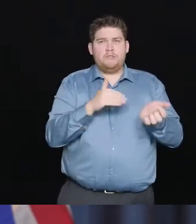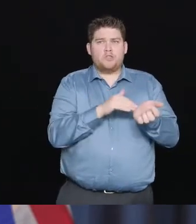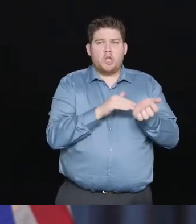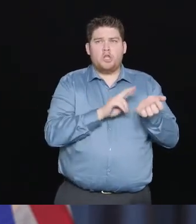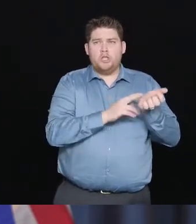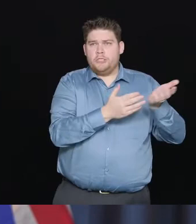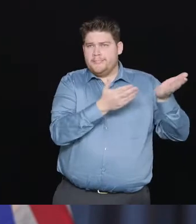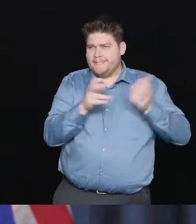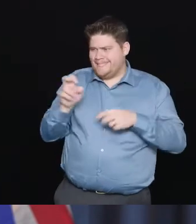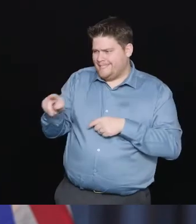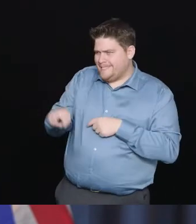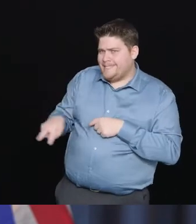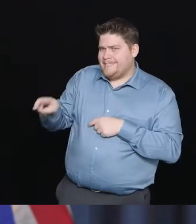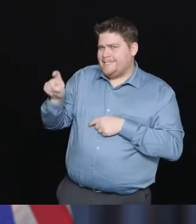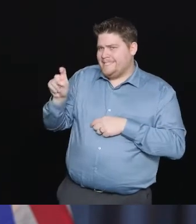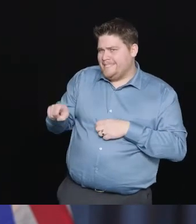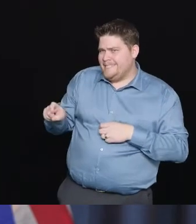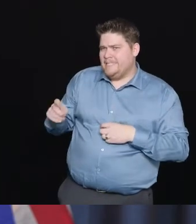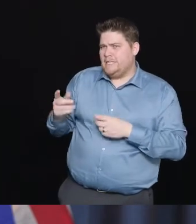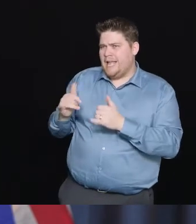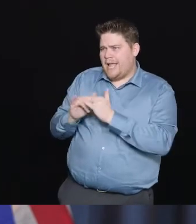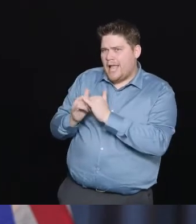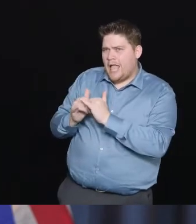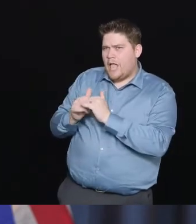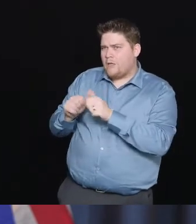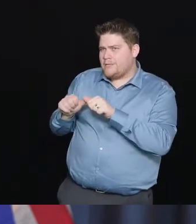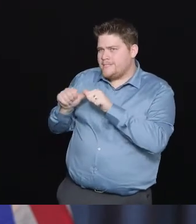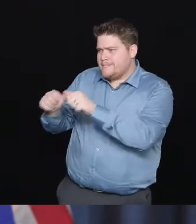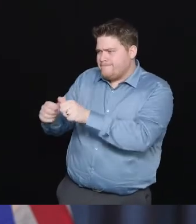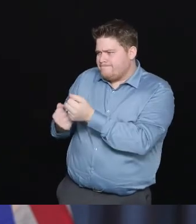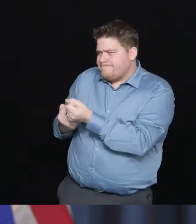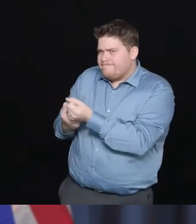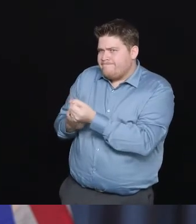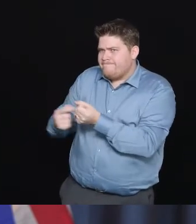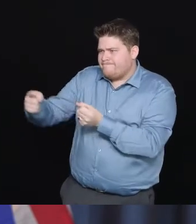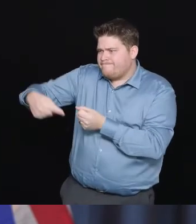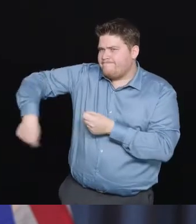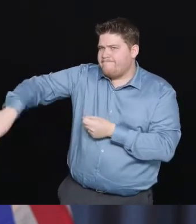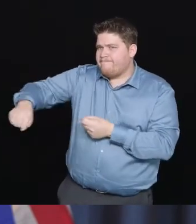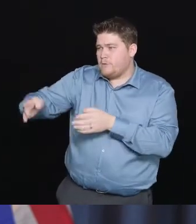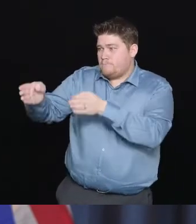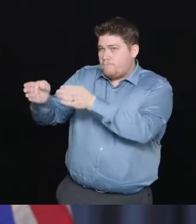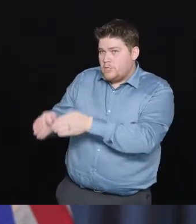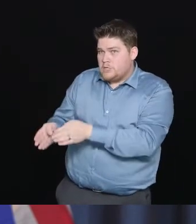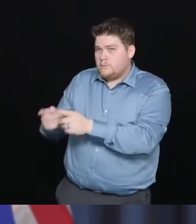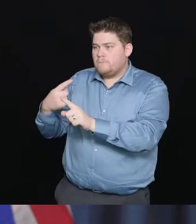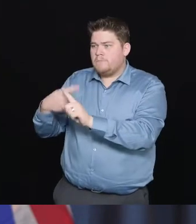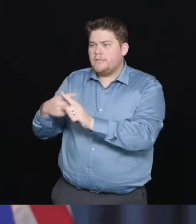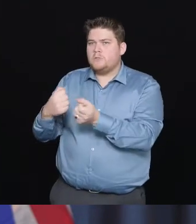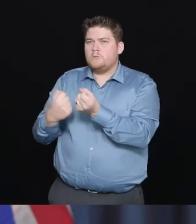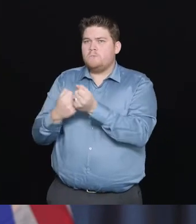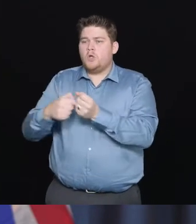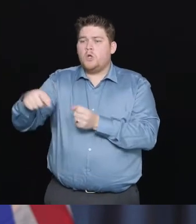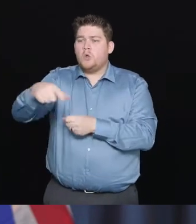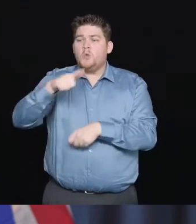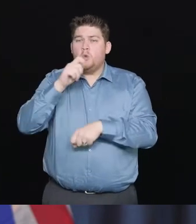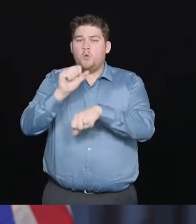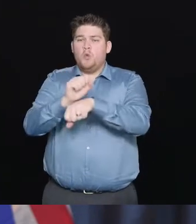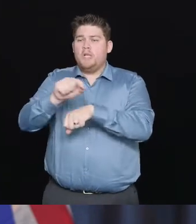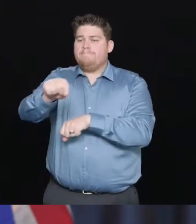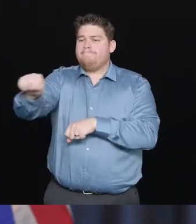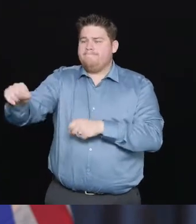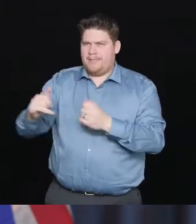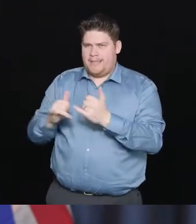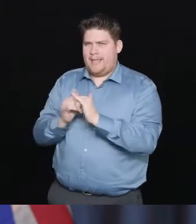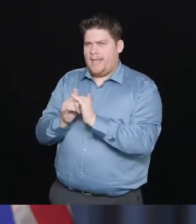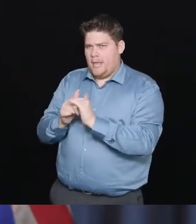the individual and the clinician and making sure this can all happen in a way that's safe. So the guidance is quite specific, and I know it will,